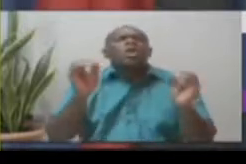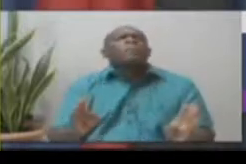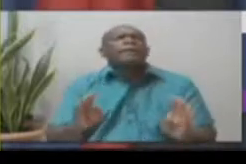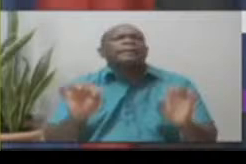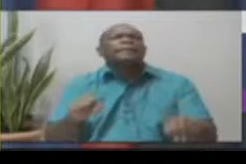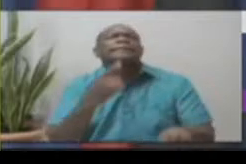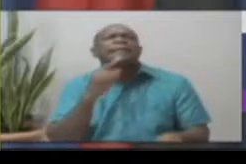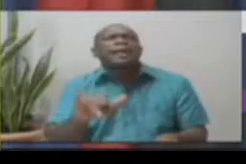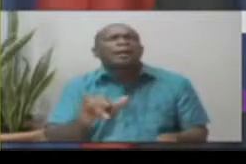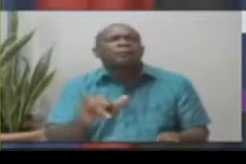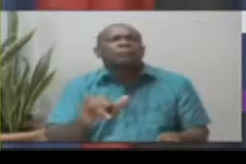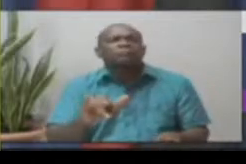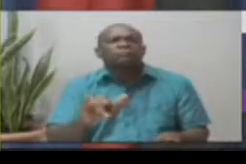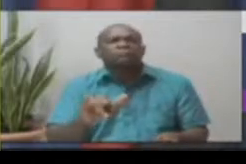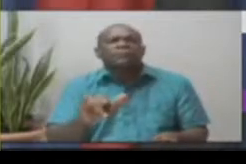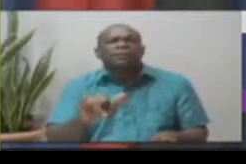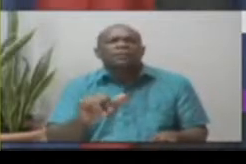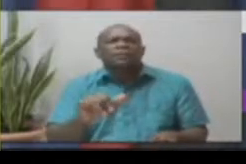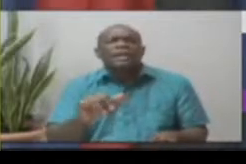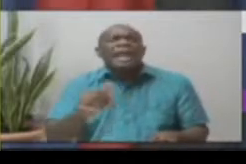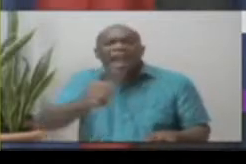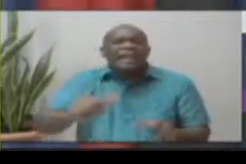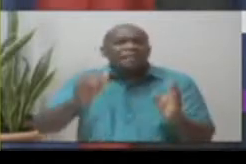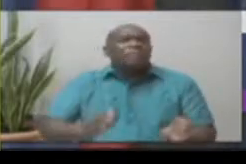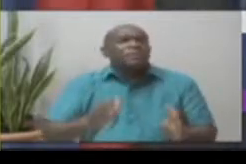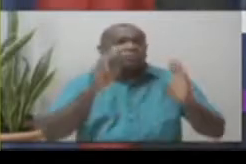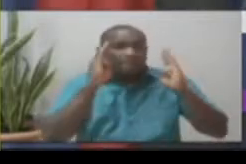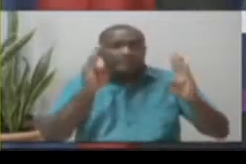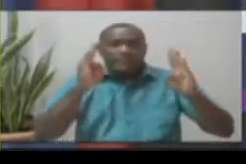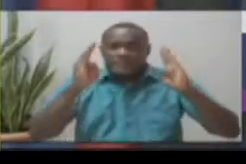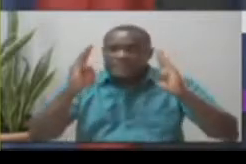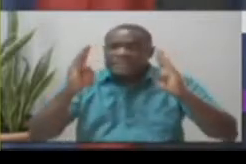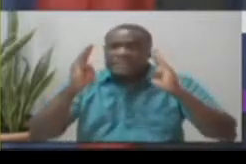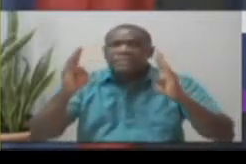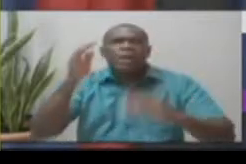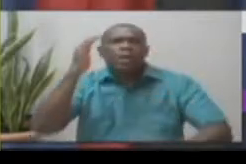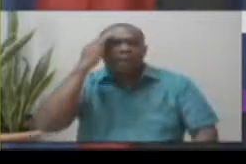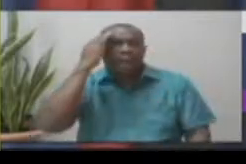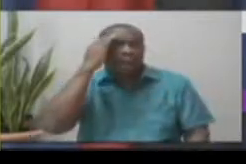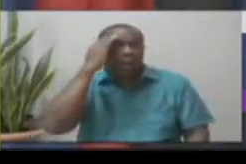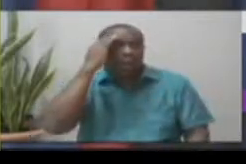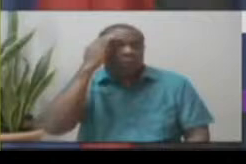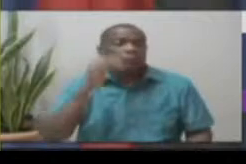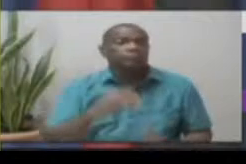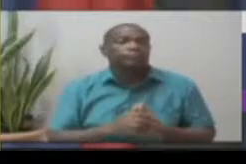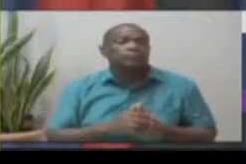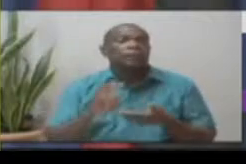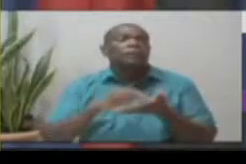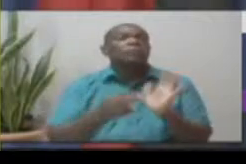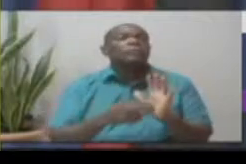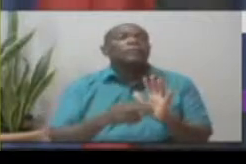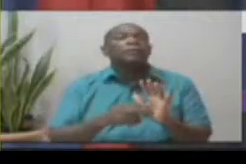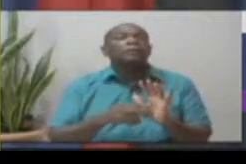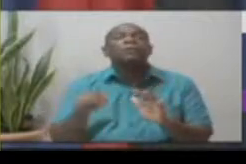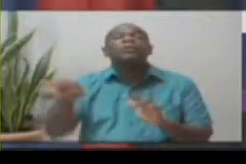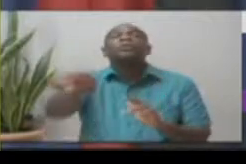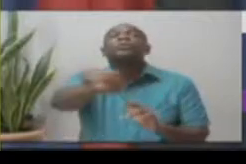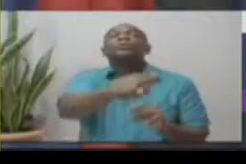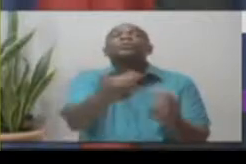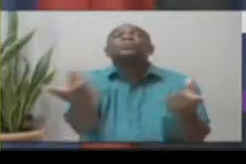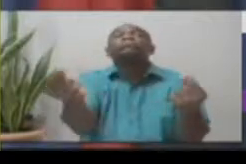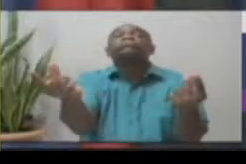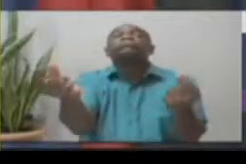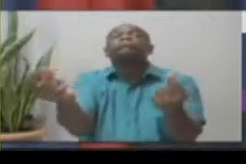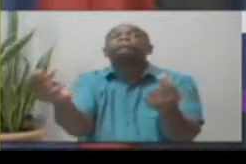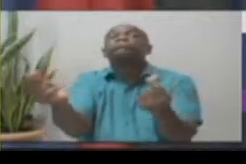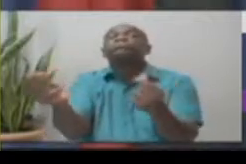anybody in this country who's paying attention who would not know that. So the next step is, how do you respond to it? I am